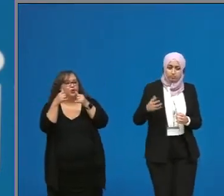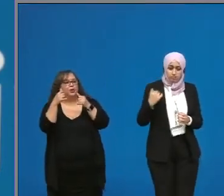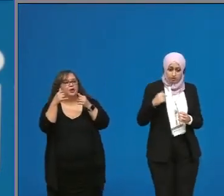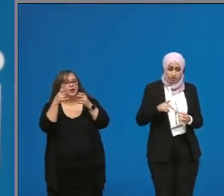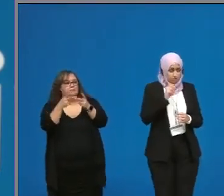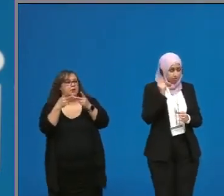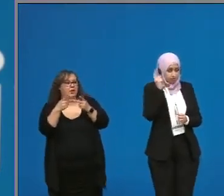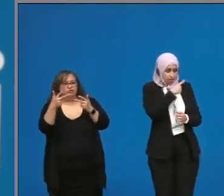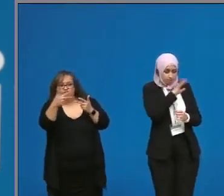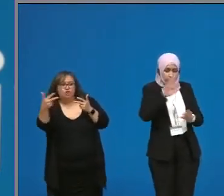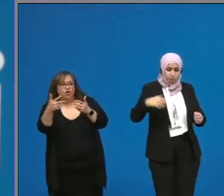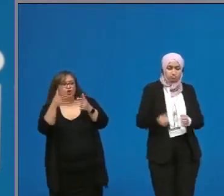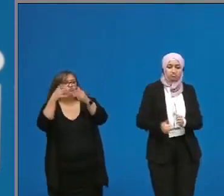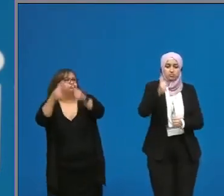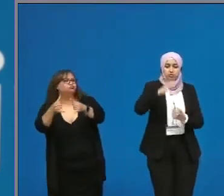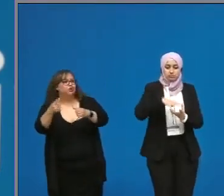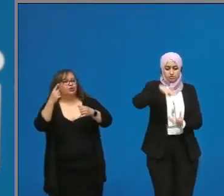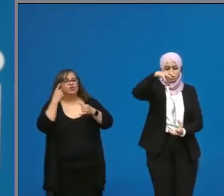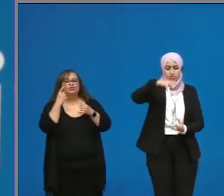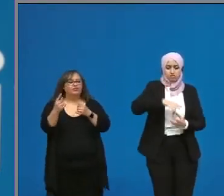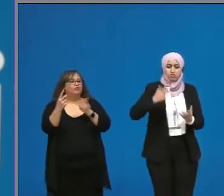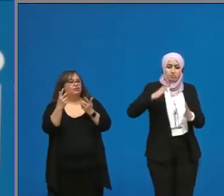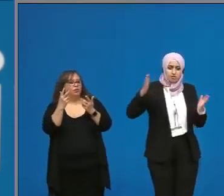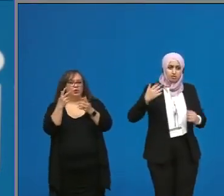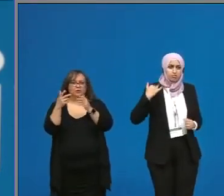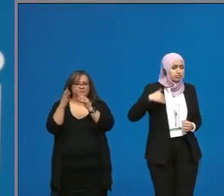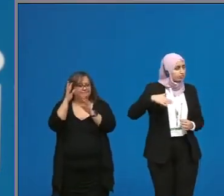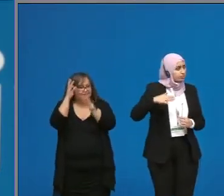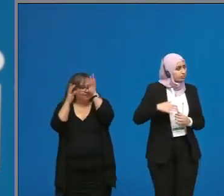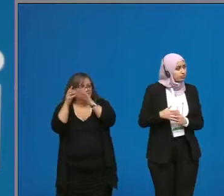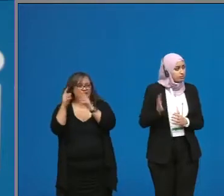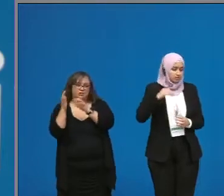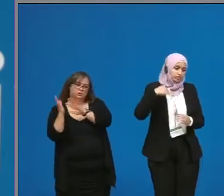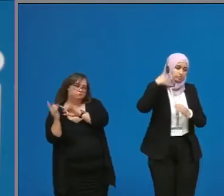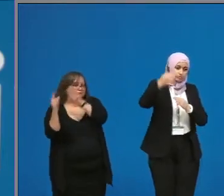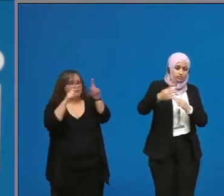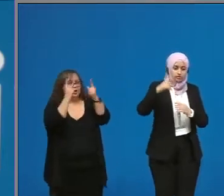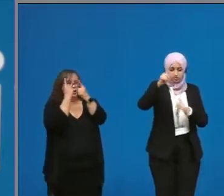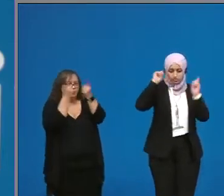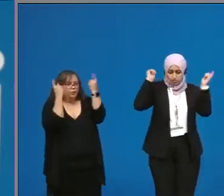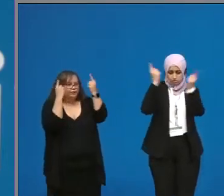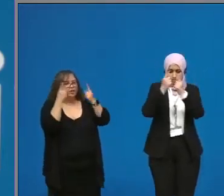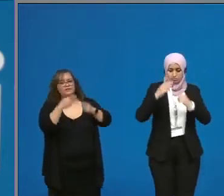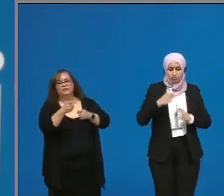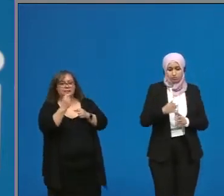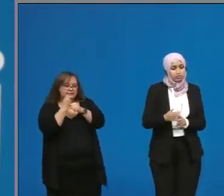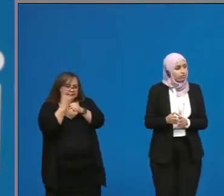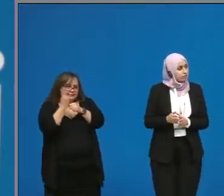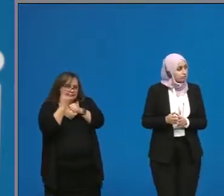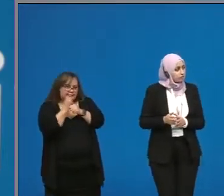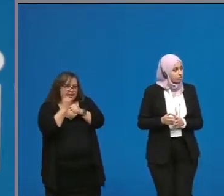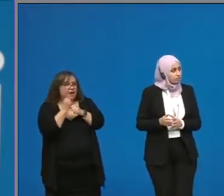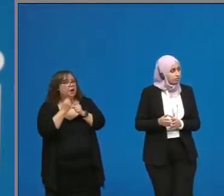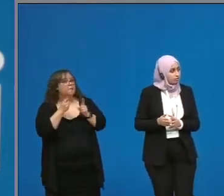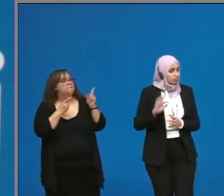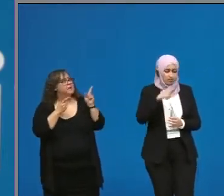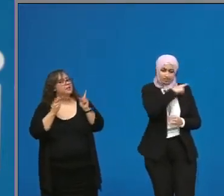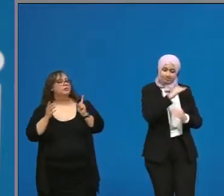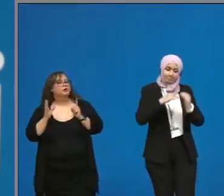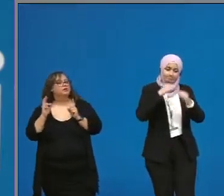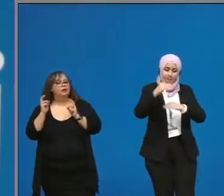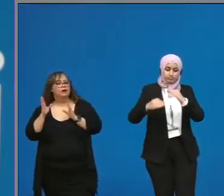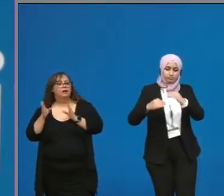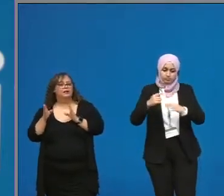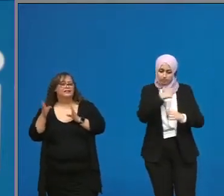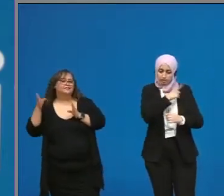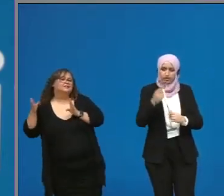And then he went into university, he started working and kept this technology as a side project, to dabble